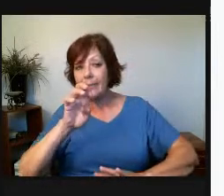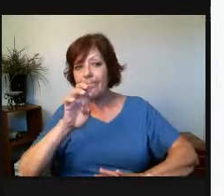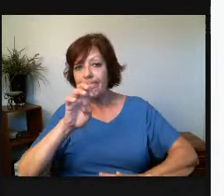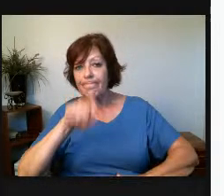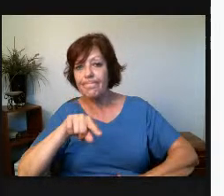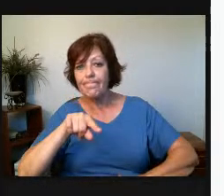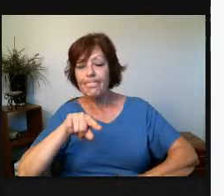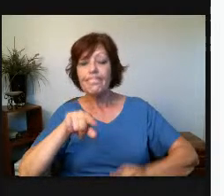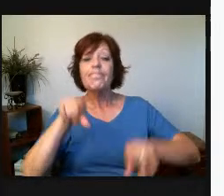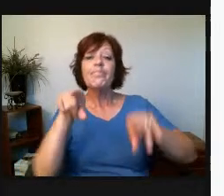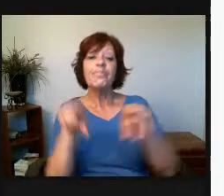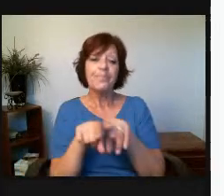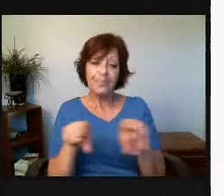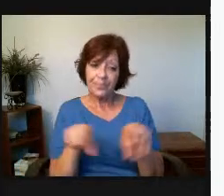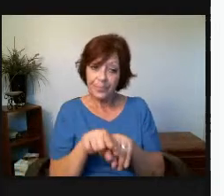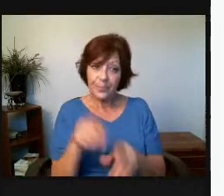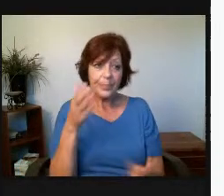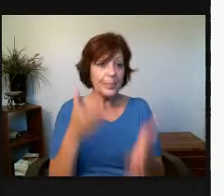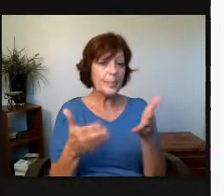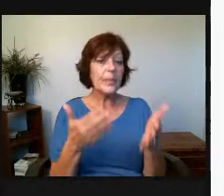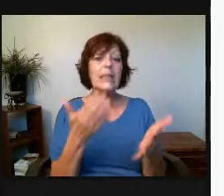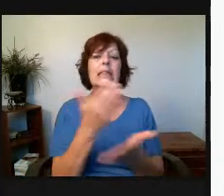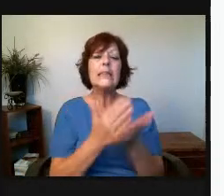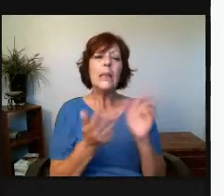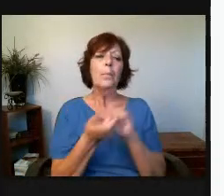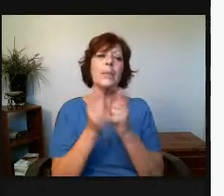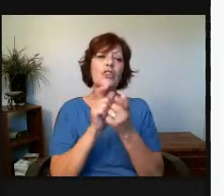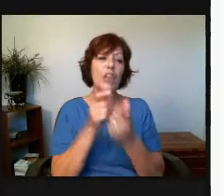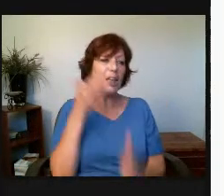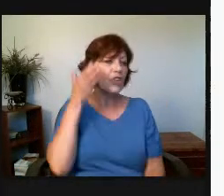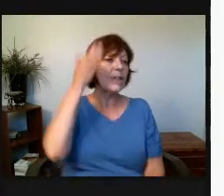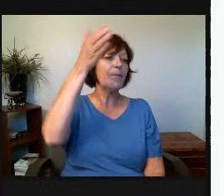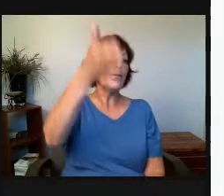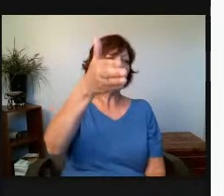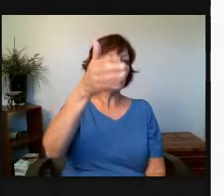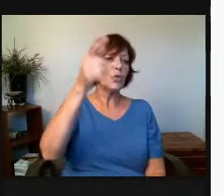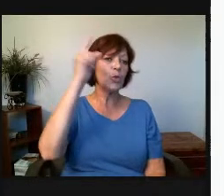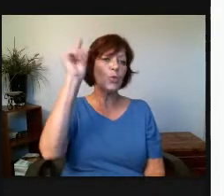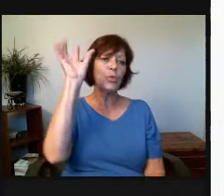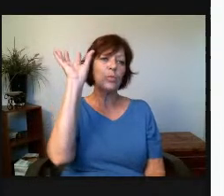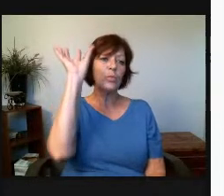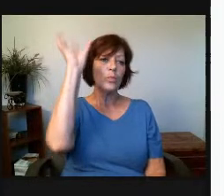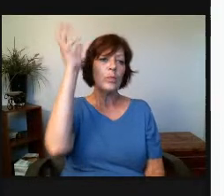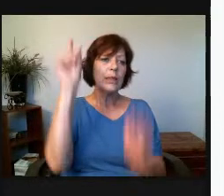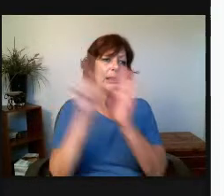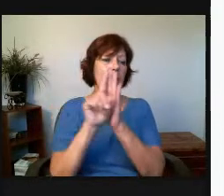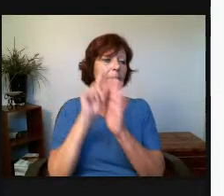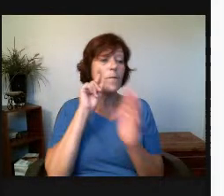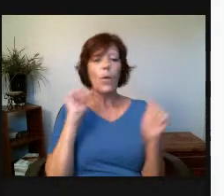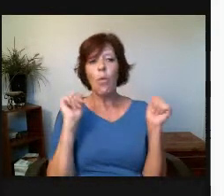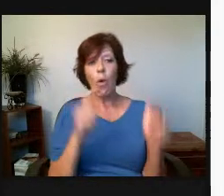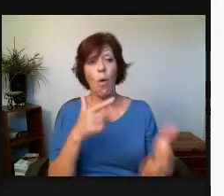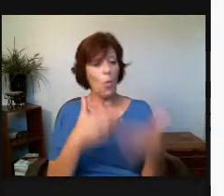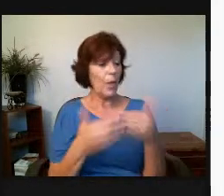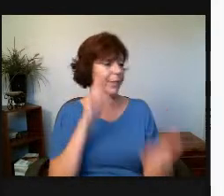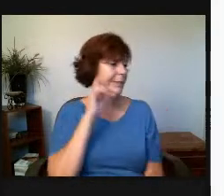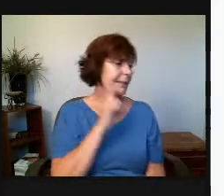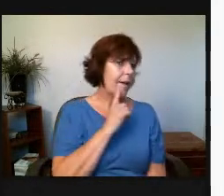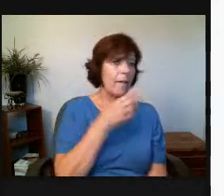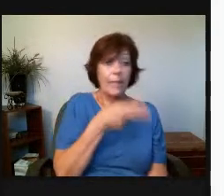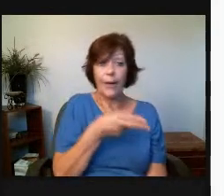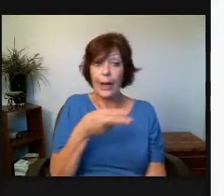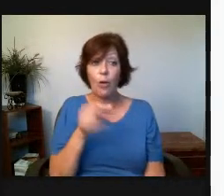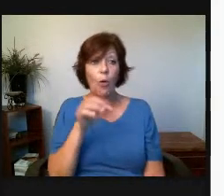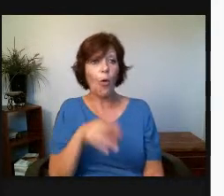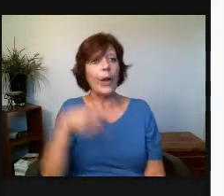So there may be some changes coming to smoke detectors for everybody, whether you are deaf, hard of hearing, or